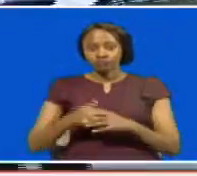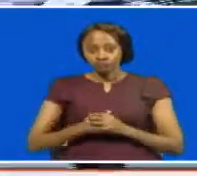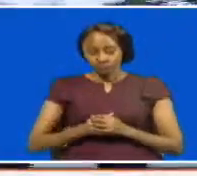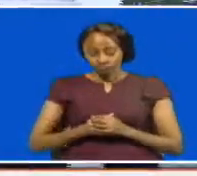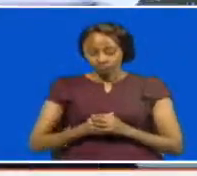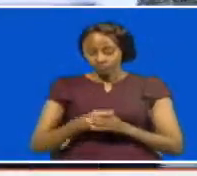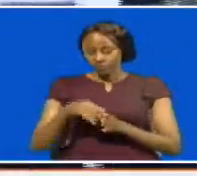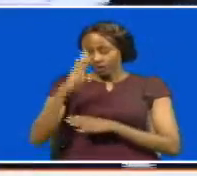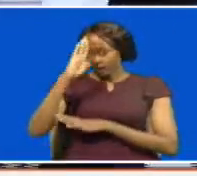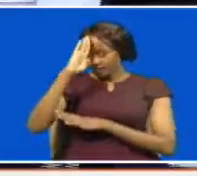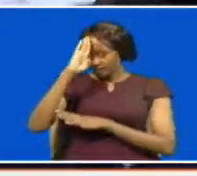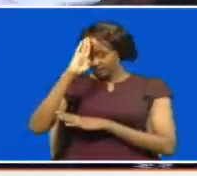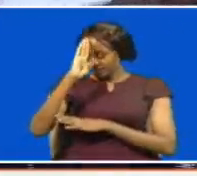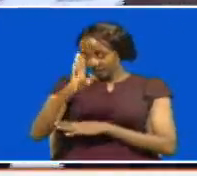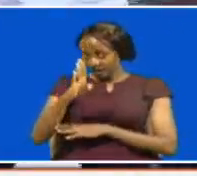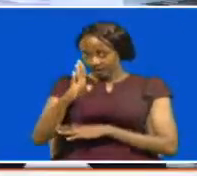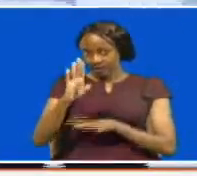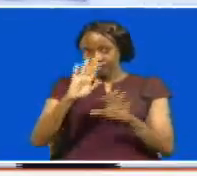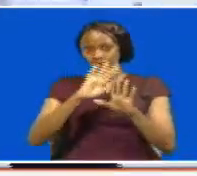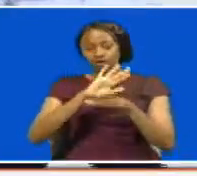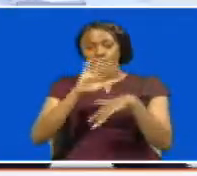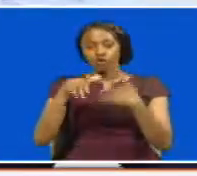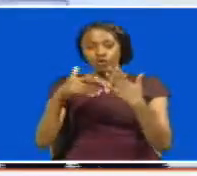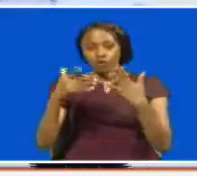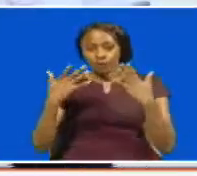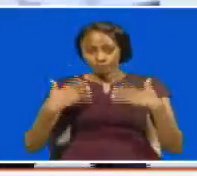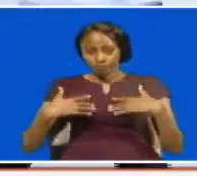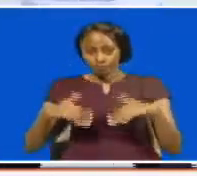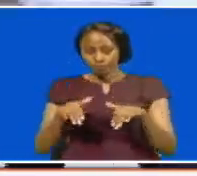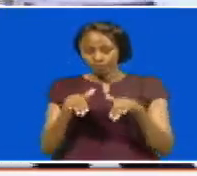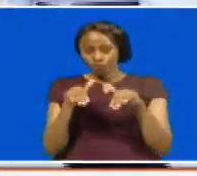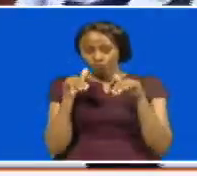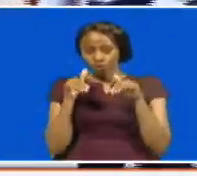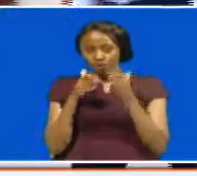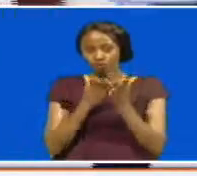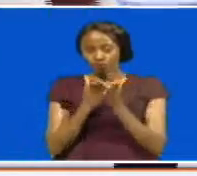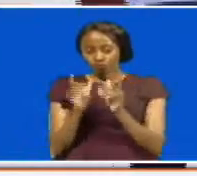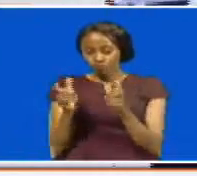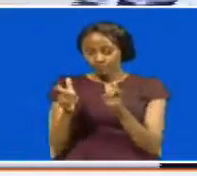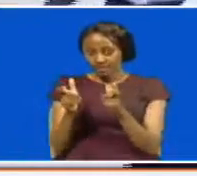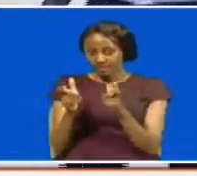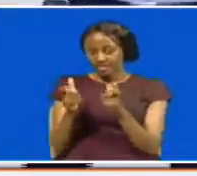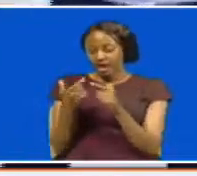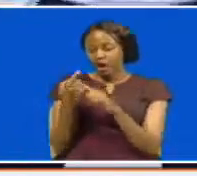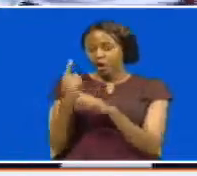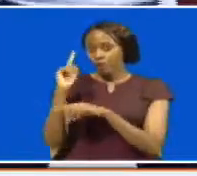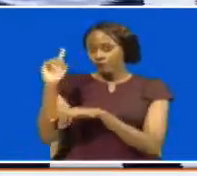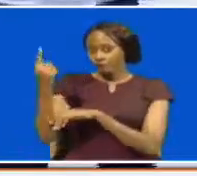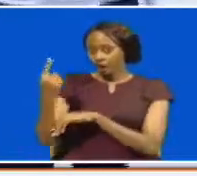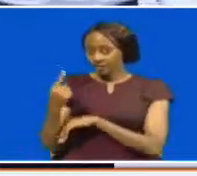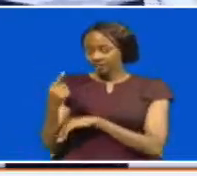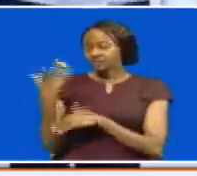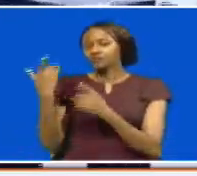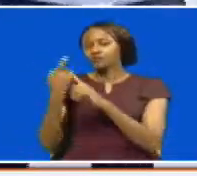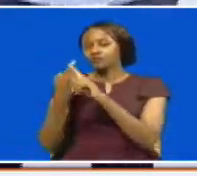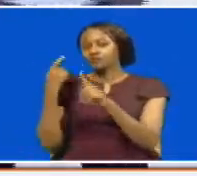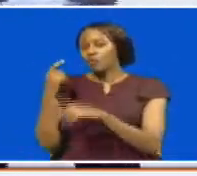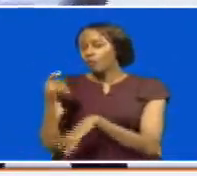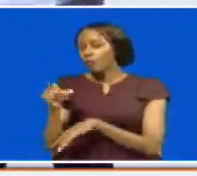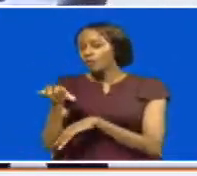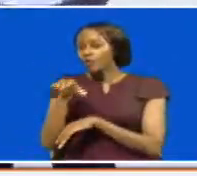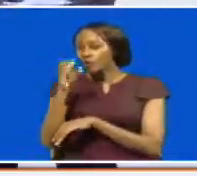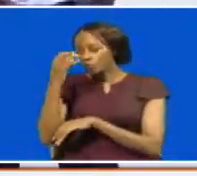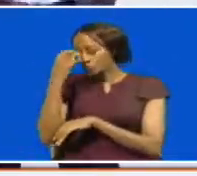On Sunday, the country was treated to two unprecedented media addresses, one from President William Ruto and the other from Azimio leader